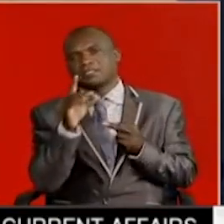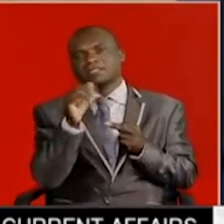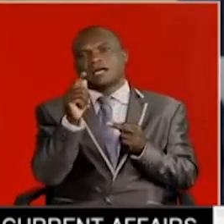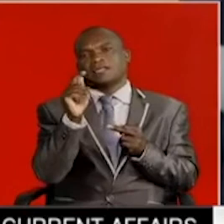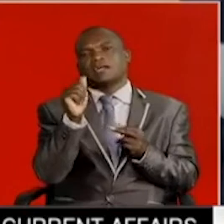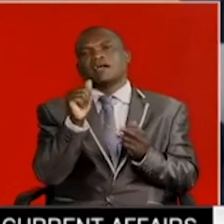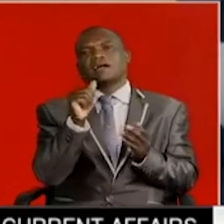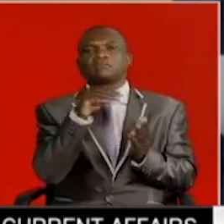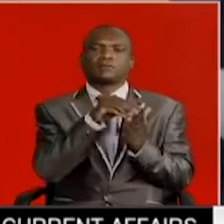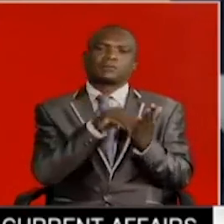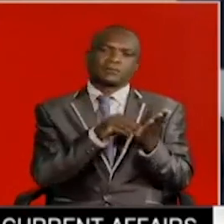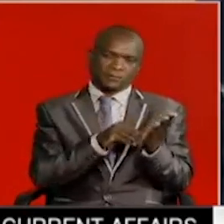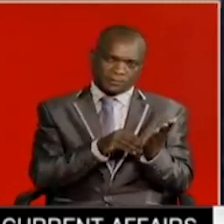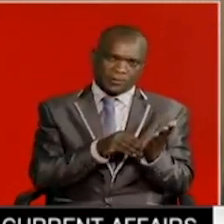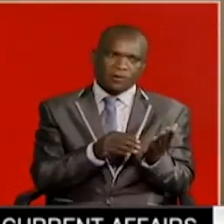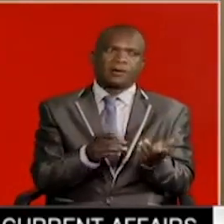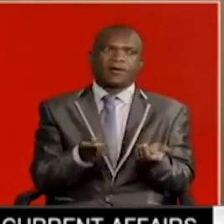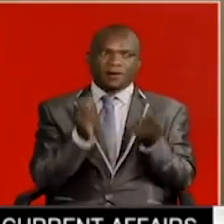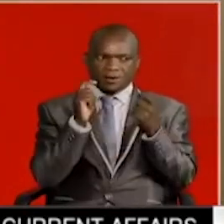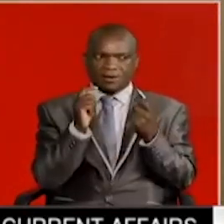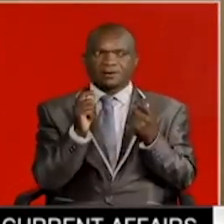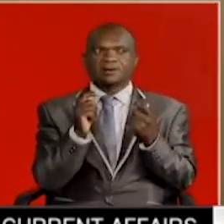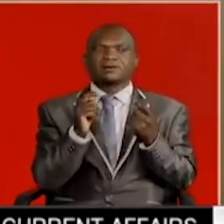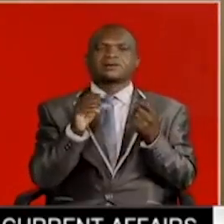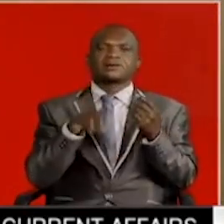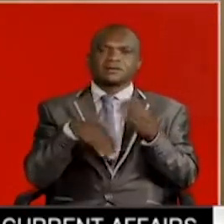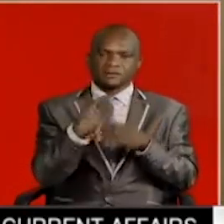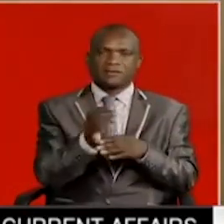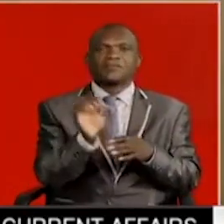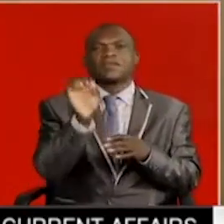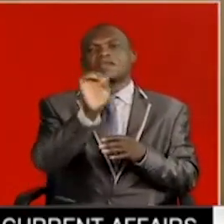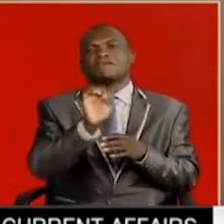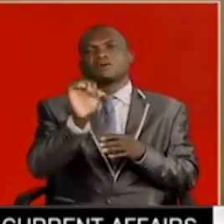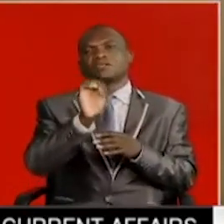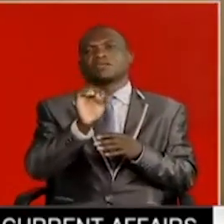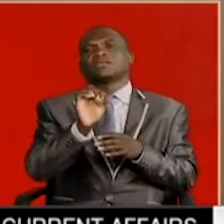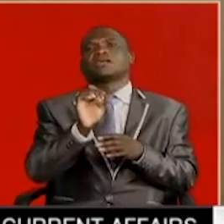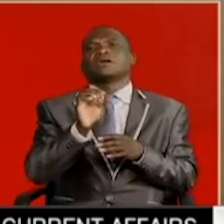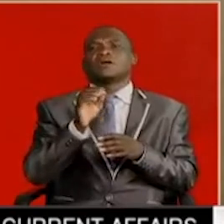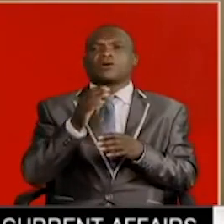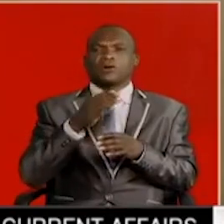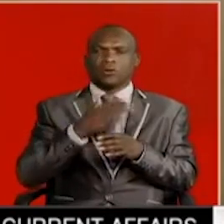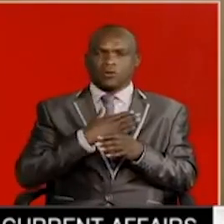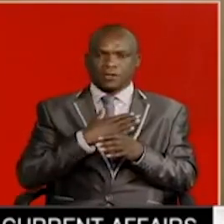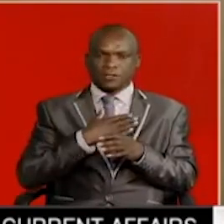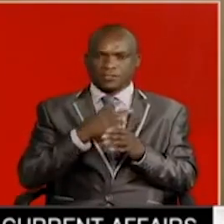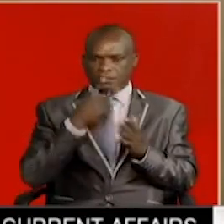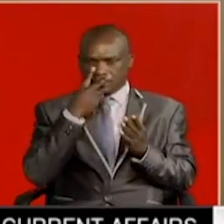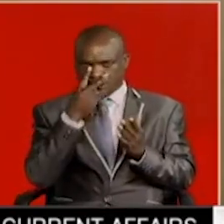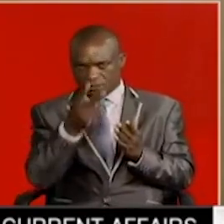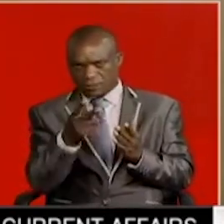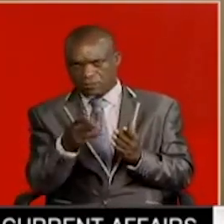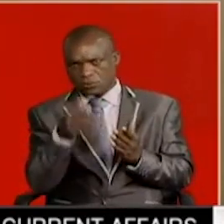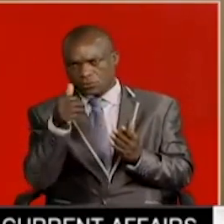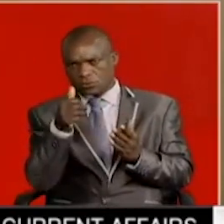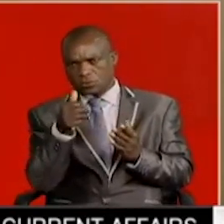lastly, conduct a post-introduction evaluation to assess the quality of